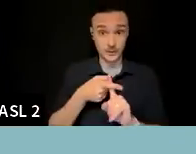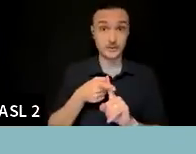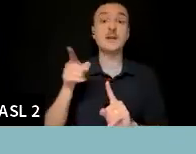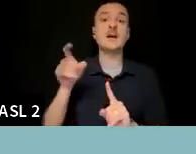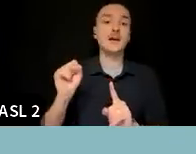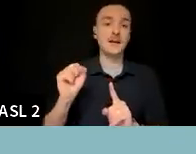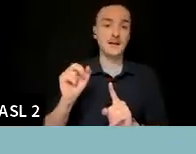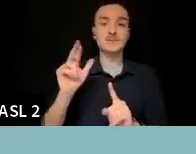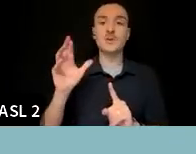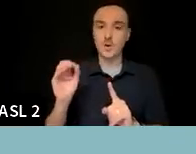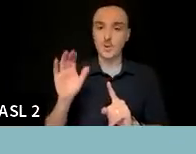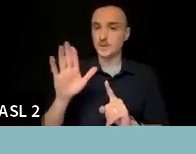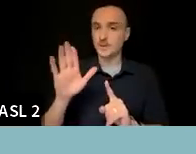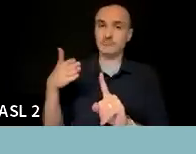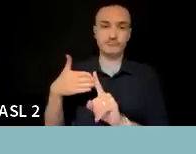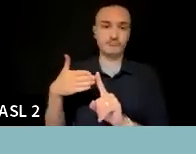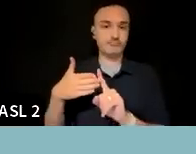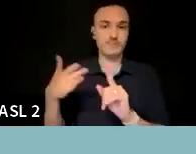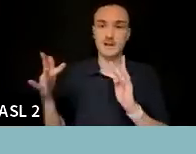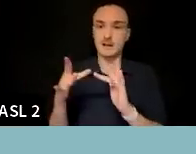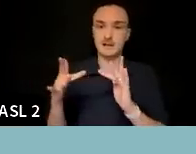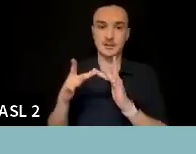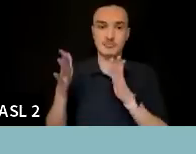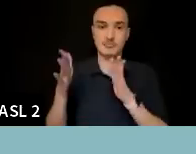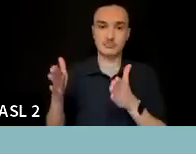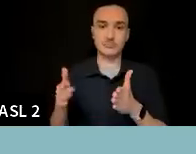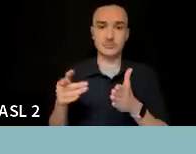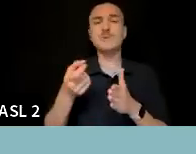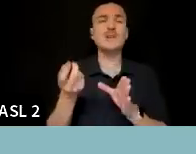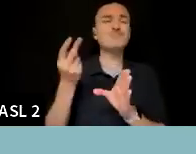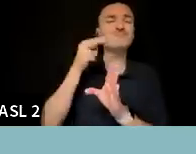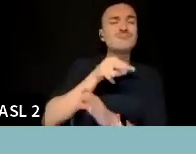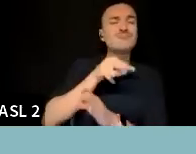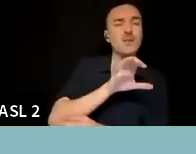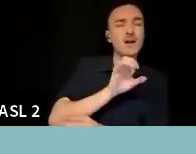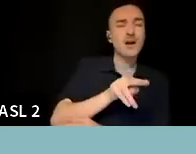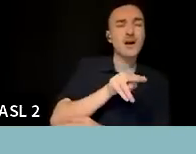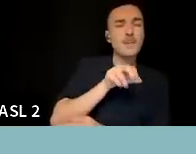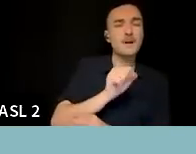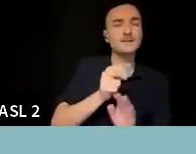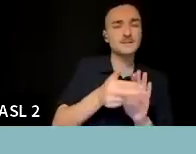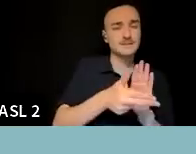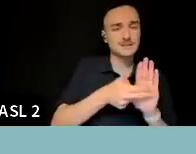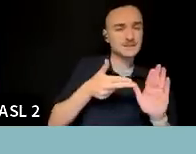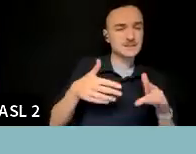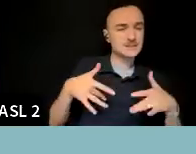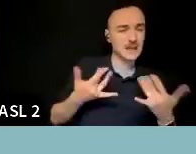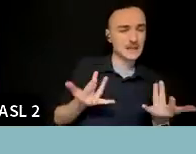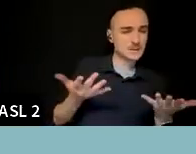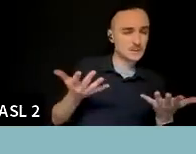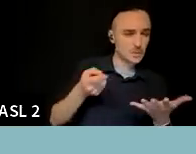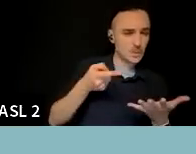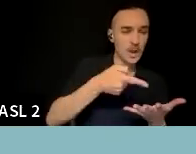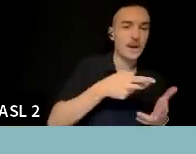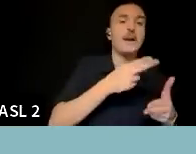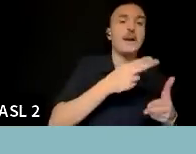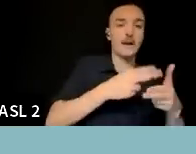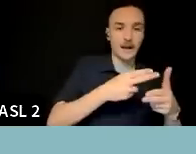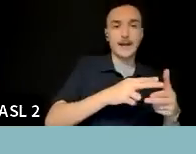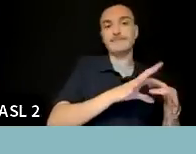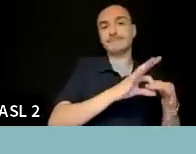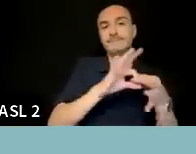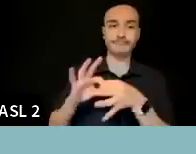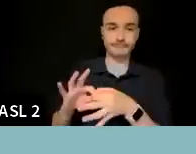contact, and you can find out who this is on that ERA Commons status page. Now, the second level of review is performed by